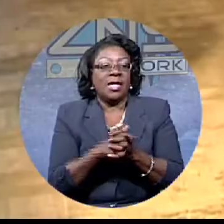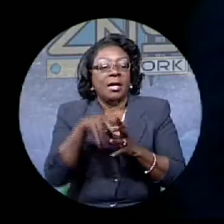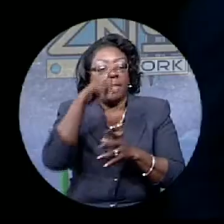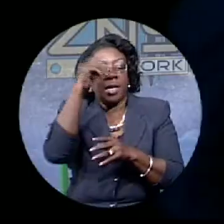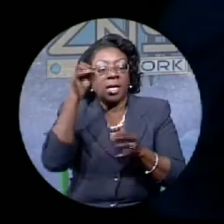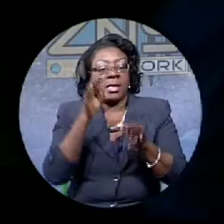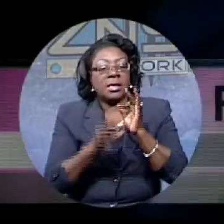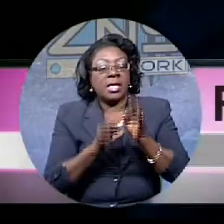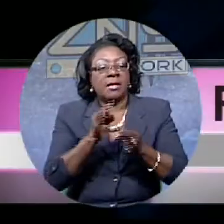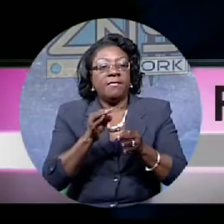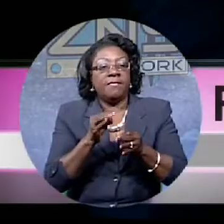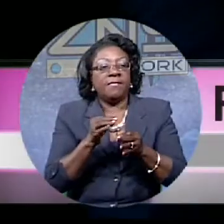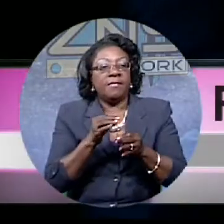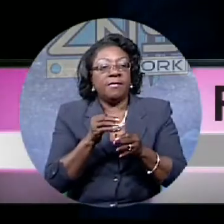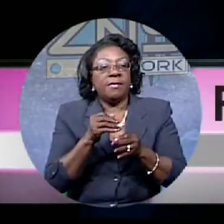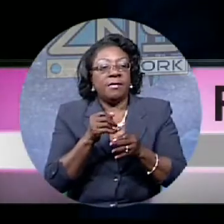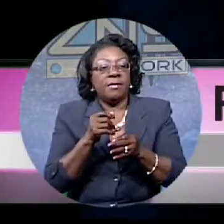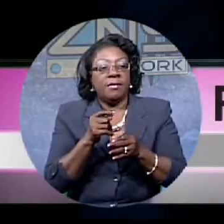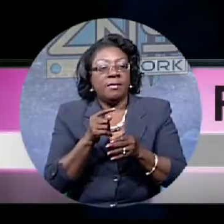Because if the whole